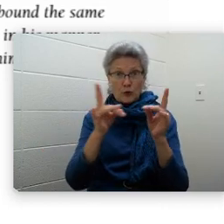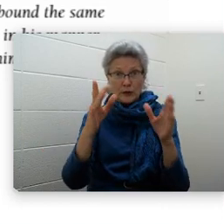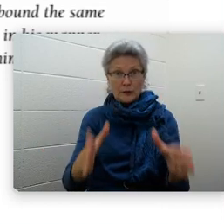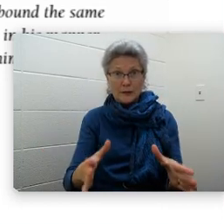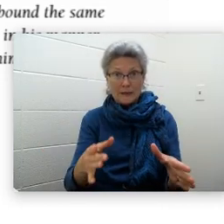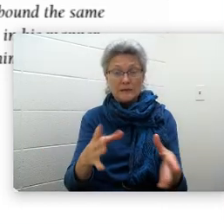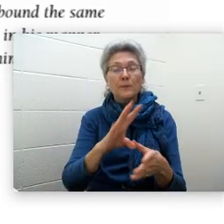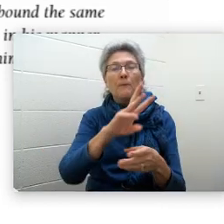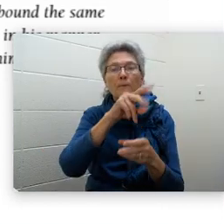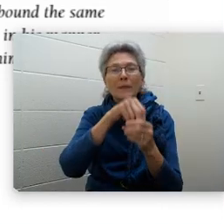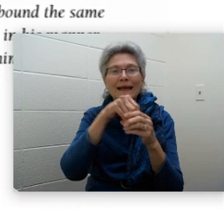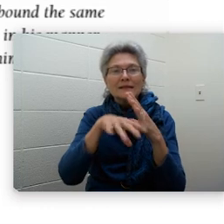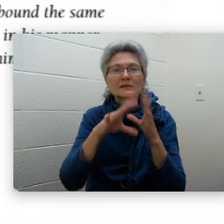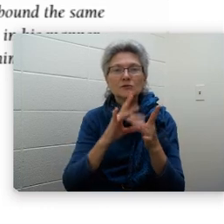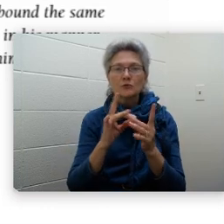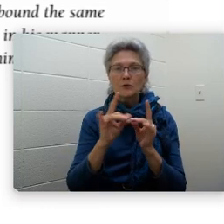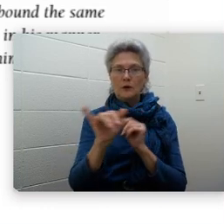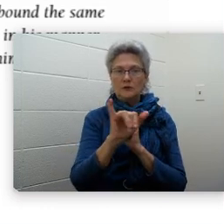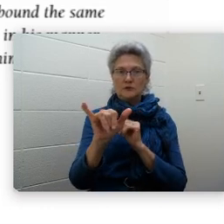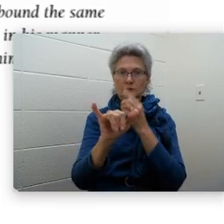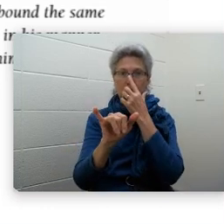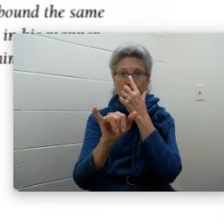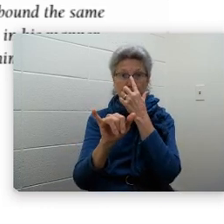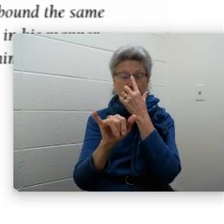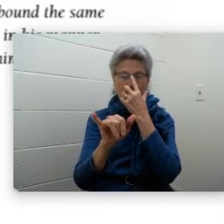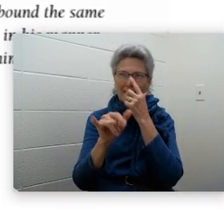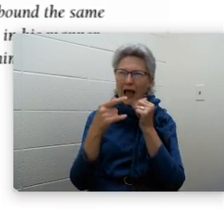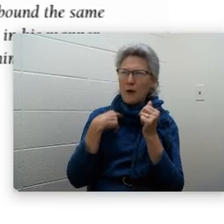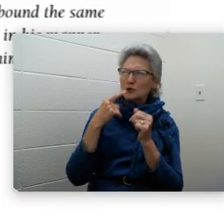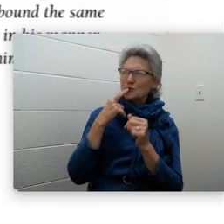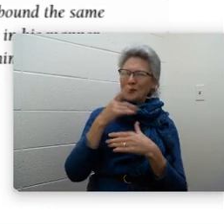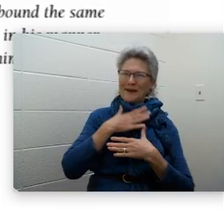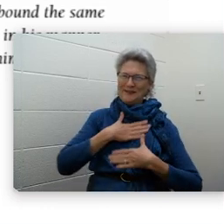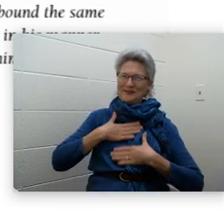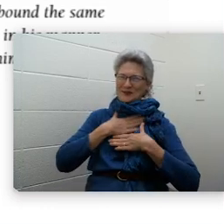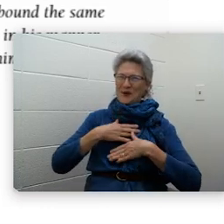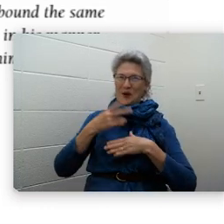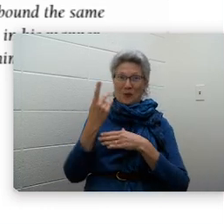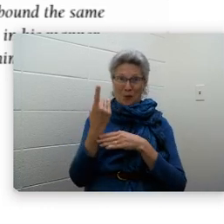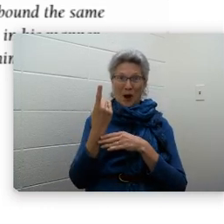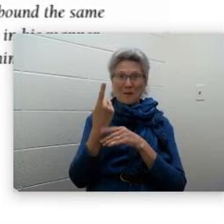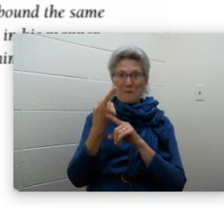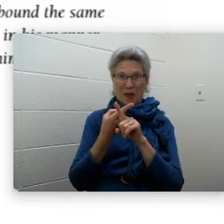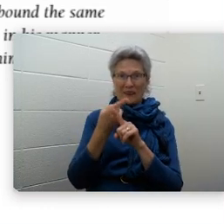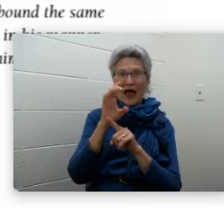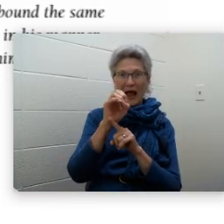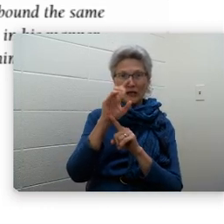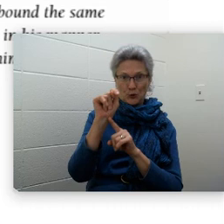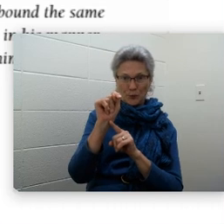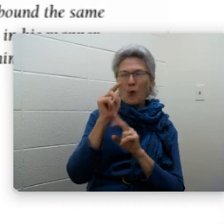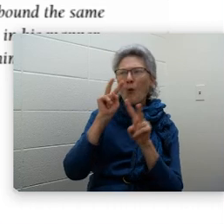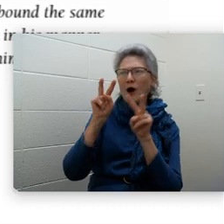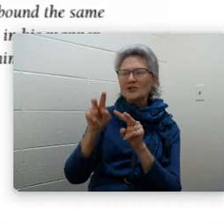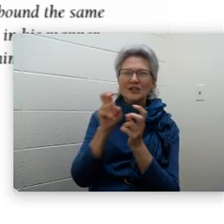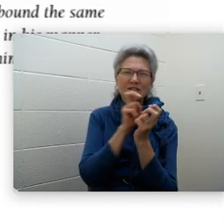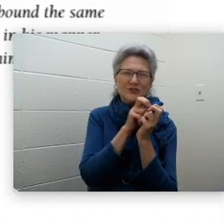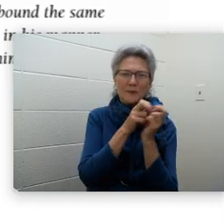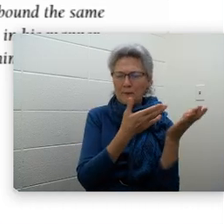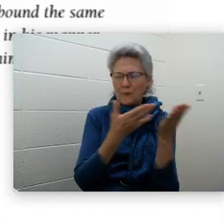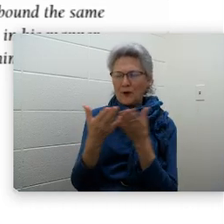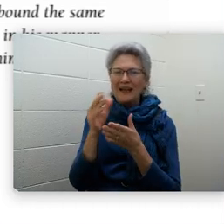is part of the story too. I was much amused one October in watching a chipmunk carry nuts and